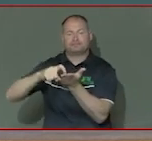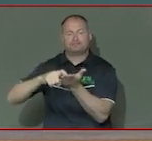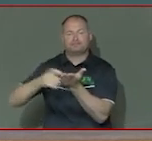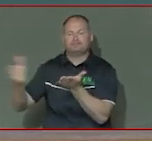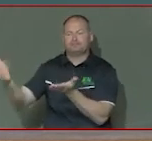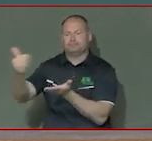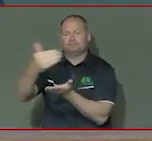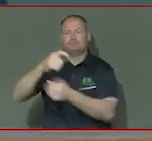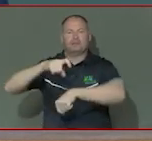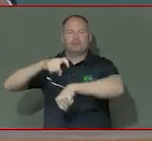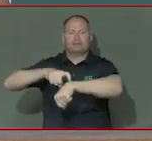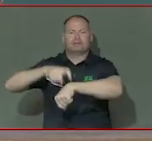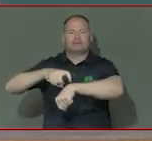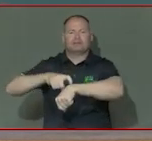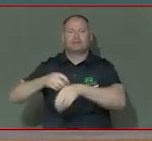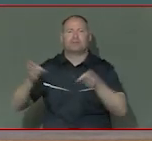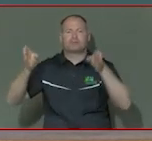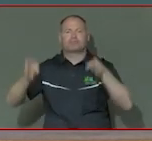long is that?